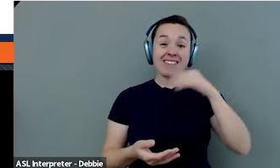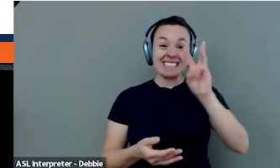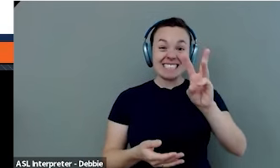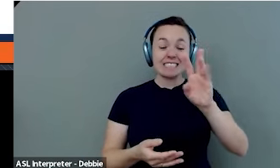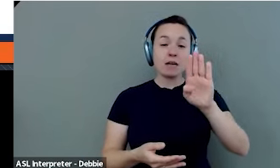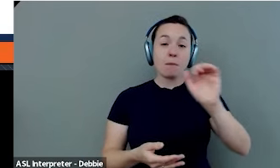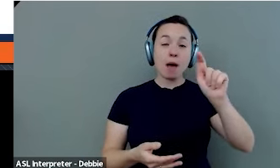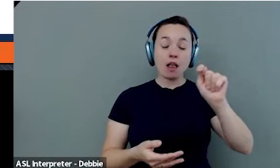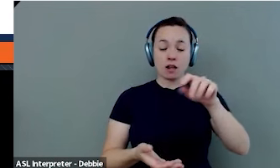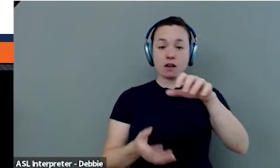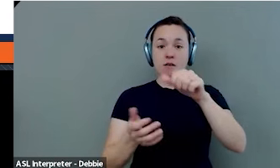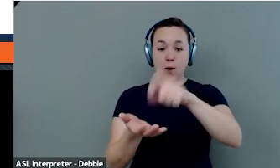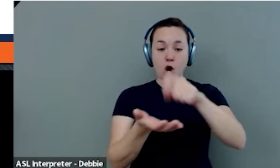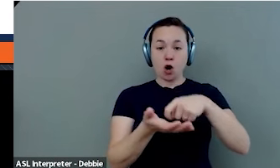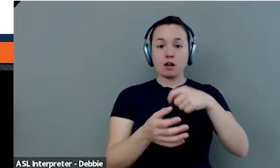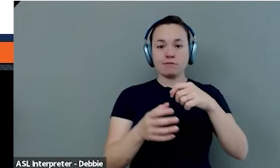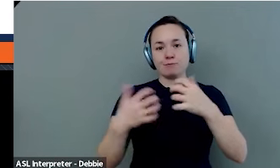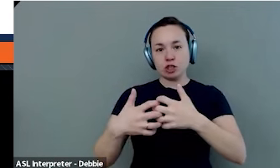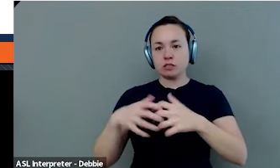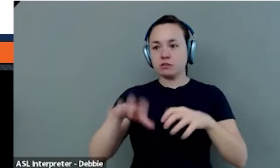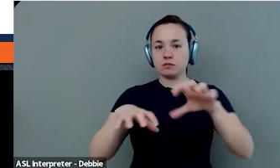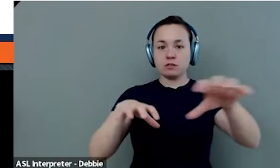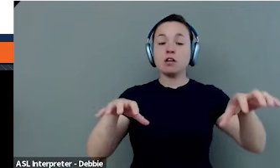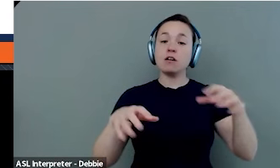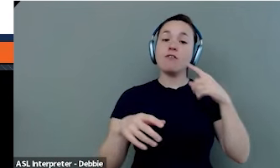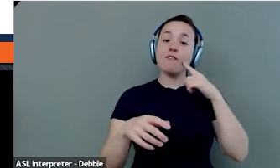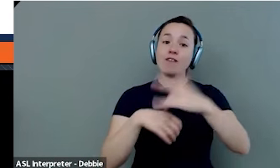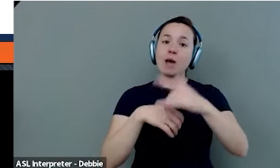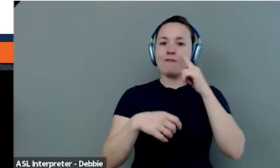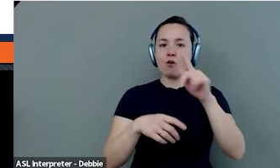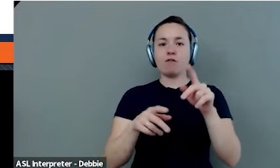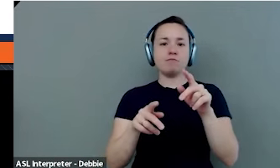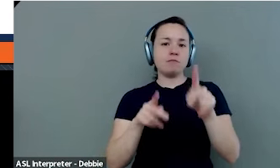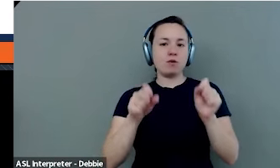devices that are available for voters to vote on.